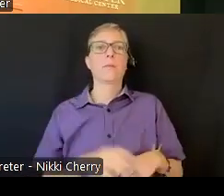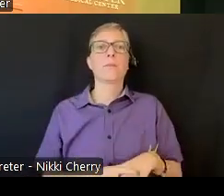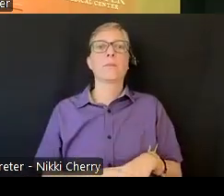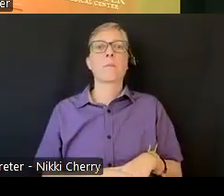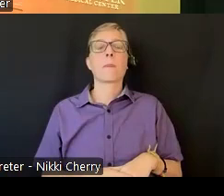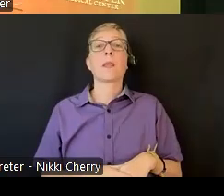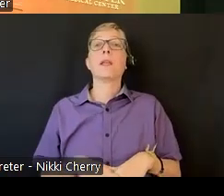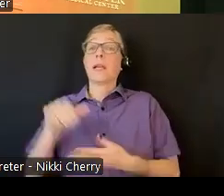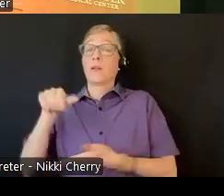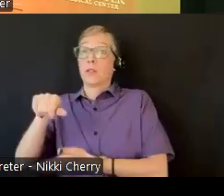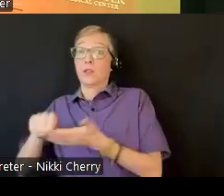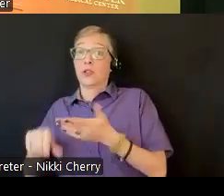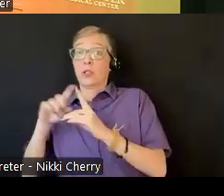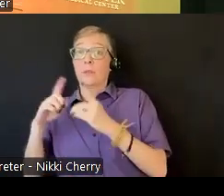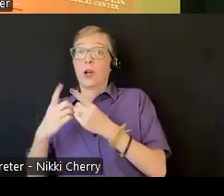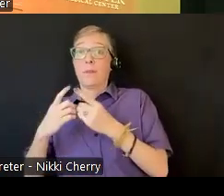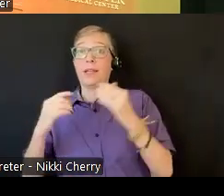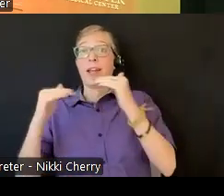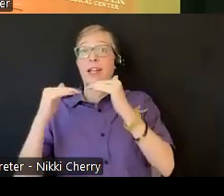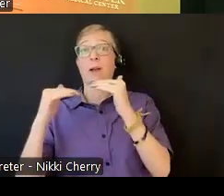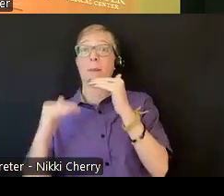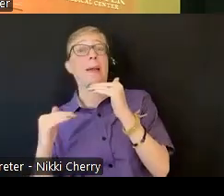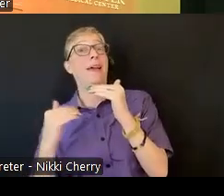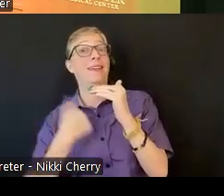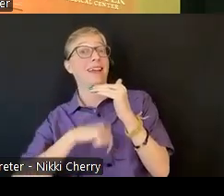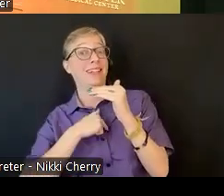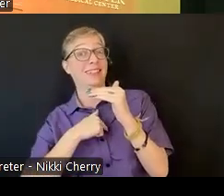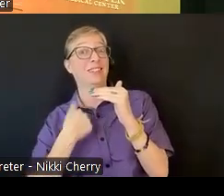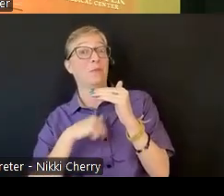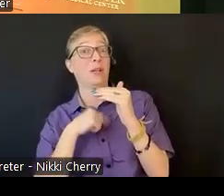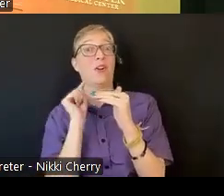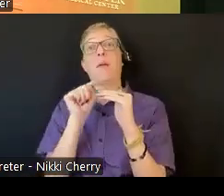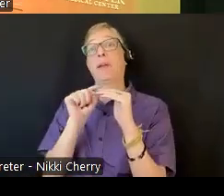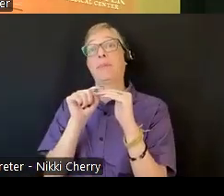and we are waiting for the 2025 numbers to see where we are.